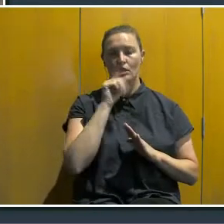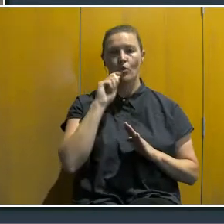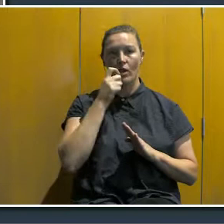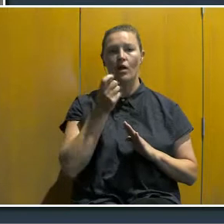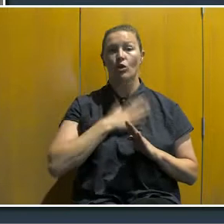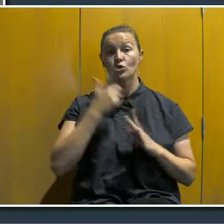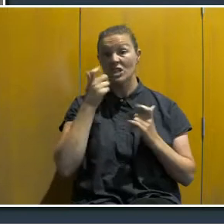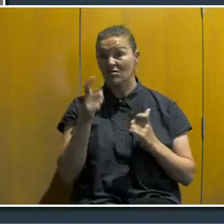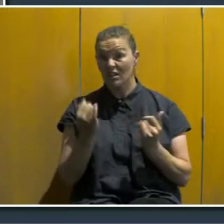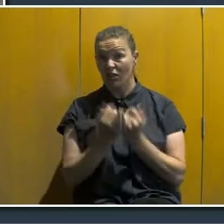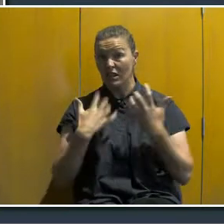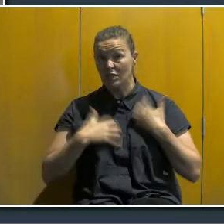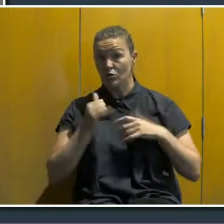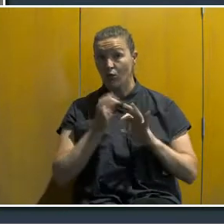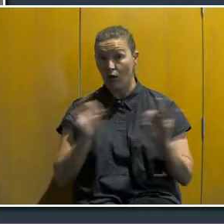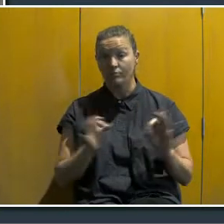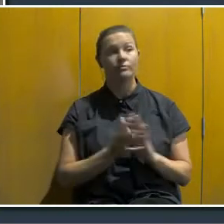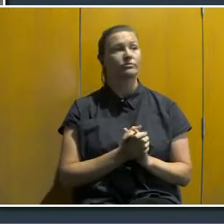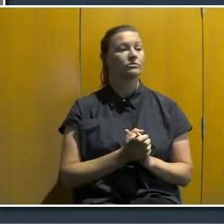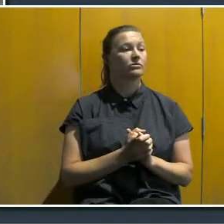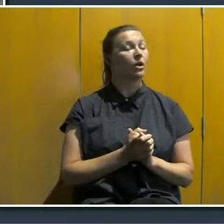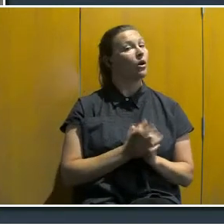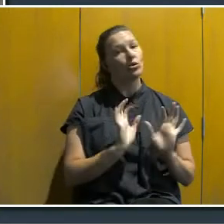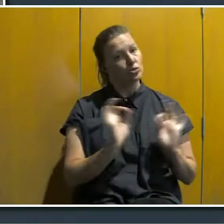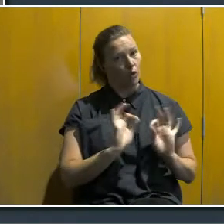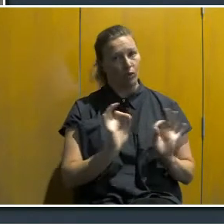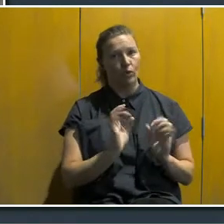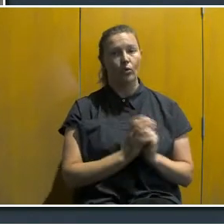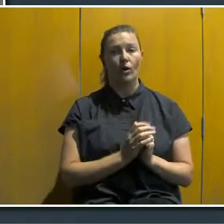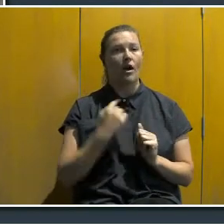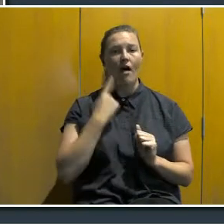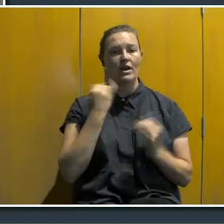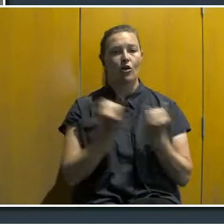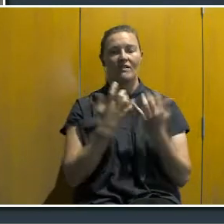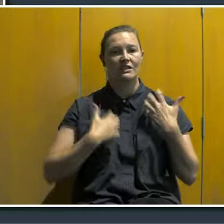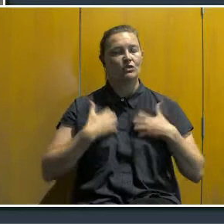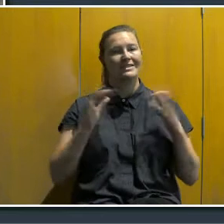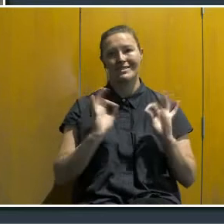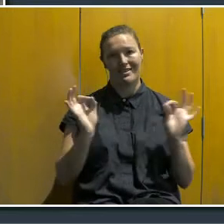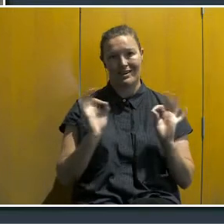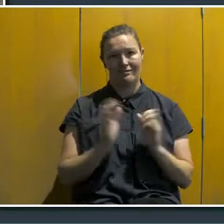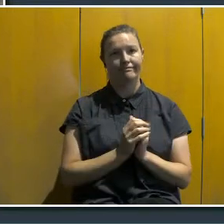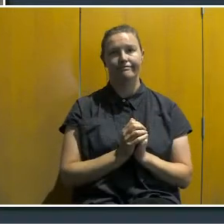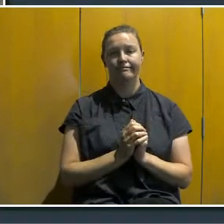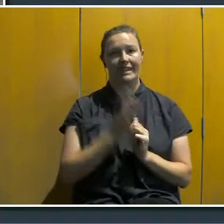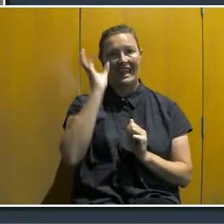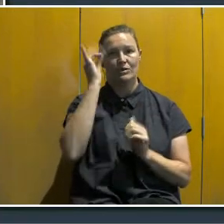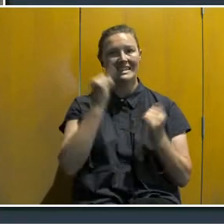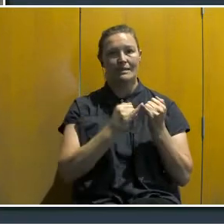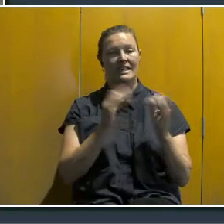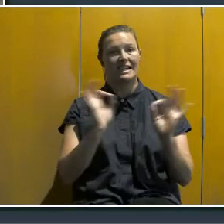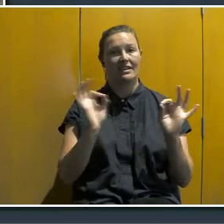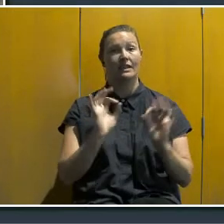is not a conflict of interest for this hearing. Mm-hmm. No, I don't believe you have a conflict here, Councillor Simpson.